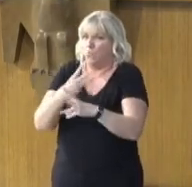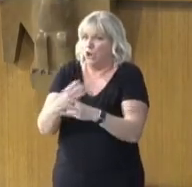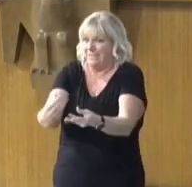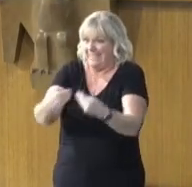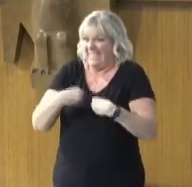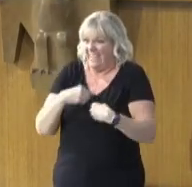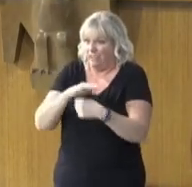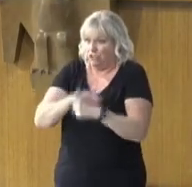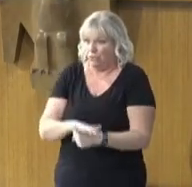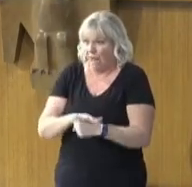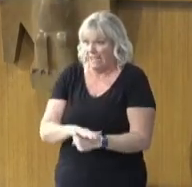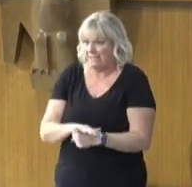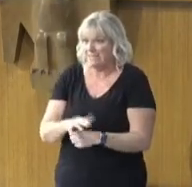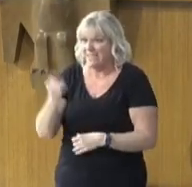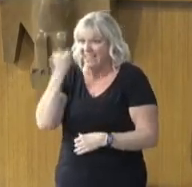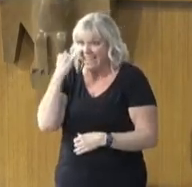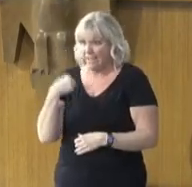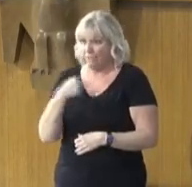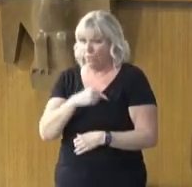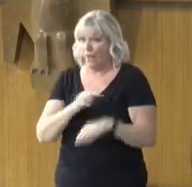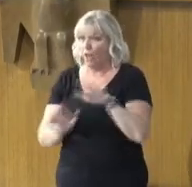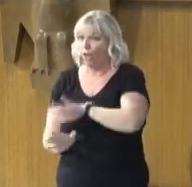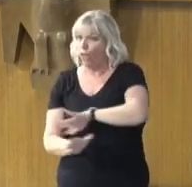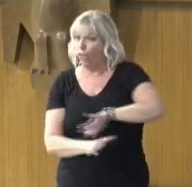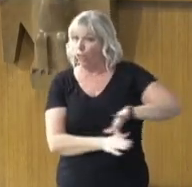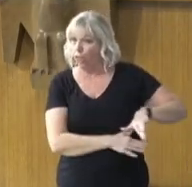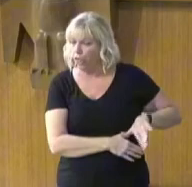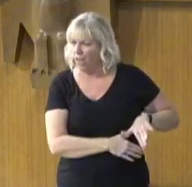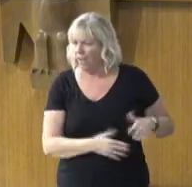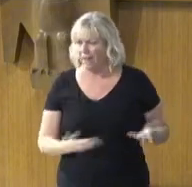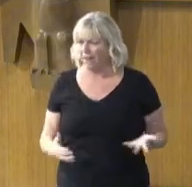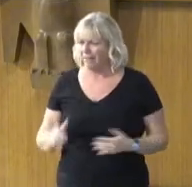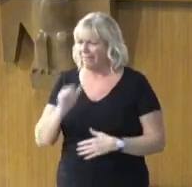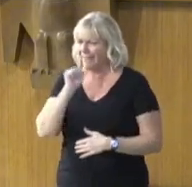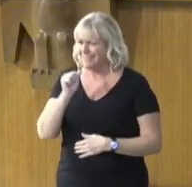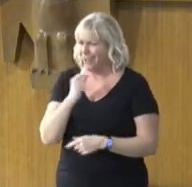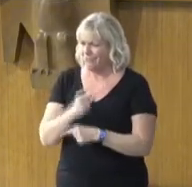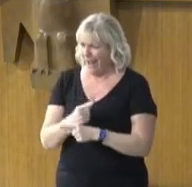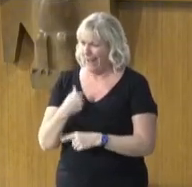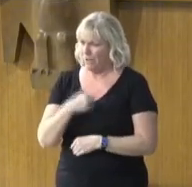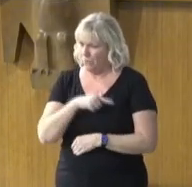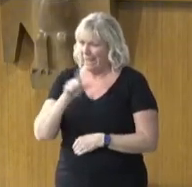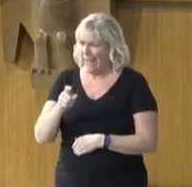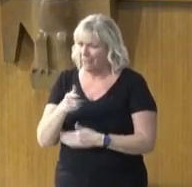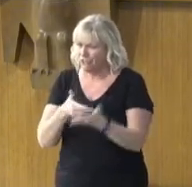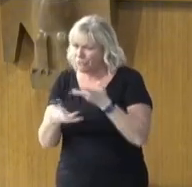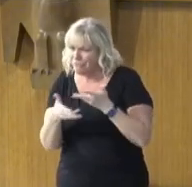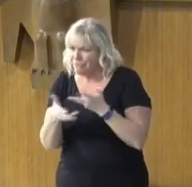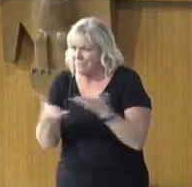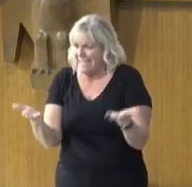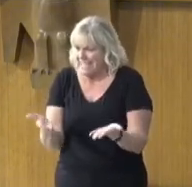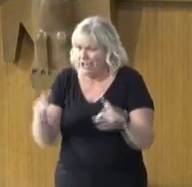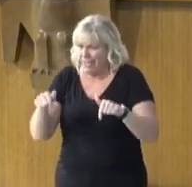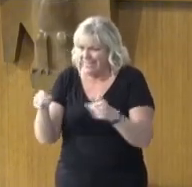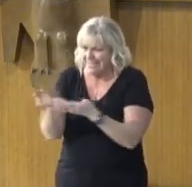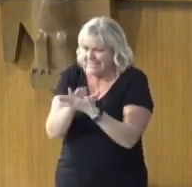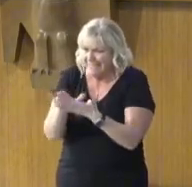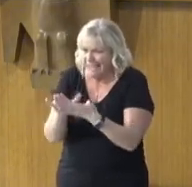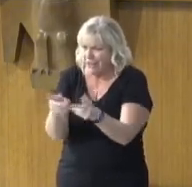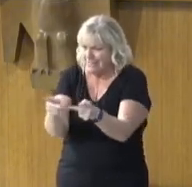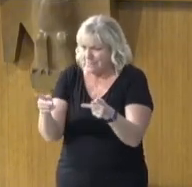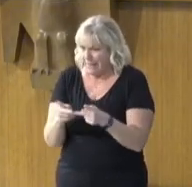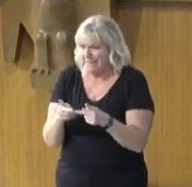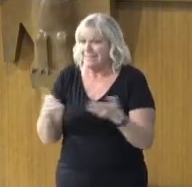be doing our job if we did not talk about those with you here in this sacred space. So, here at Claremont UCC, we